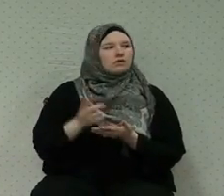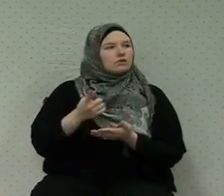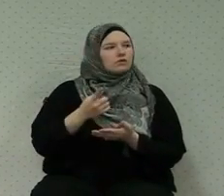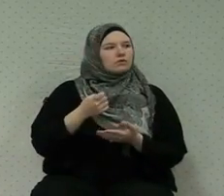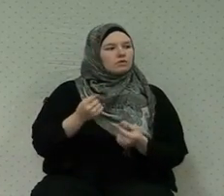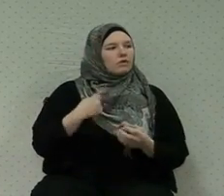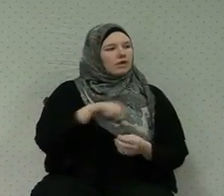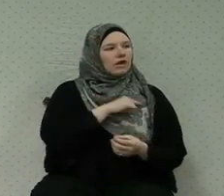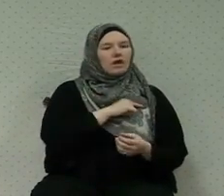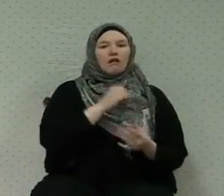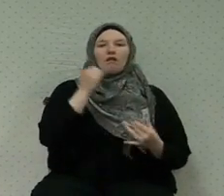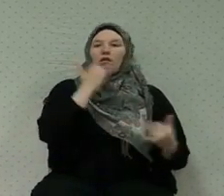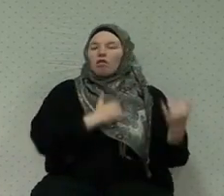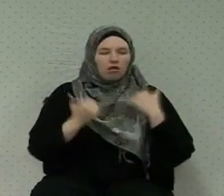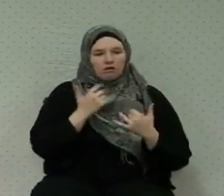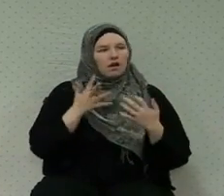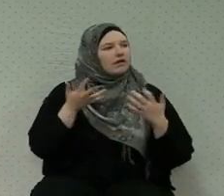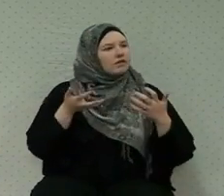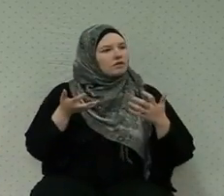fall and they don't want to be picked up.